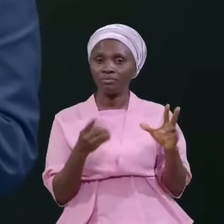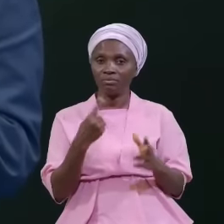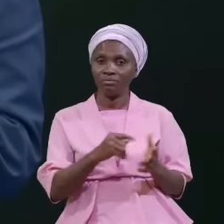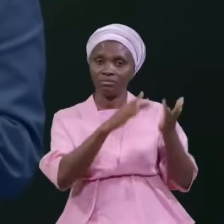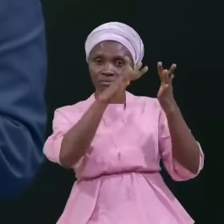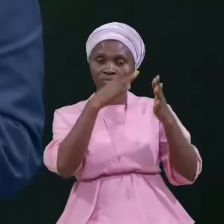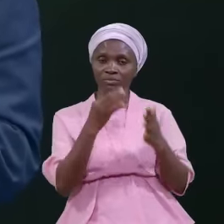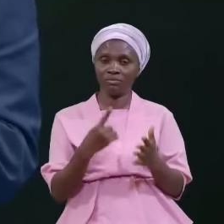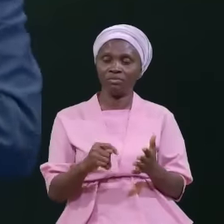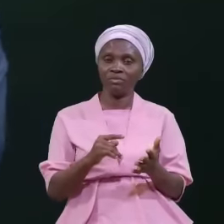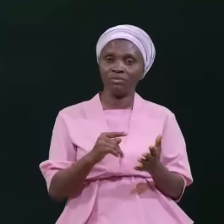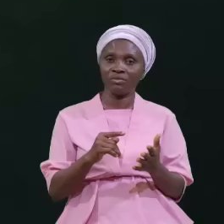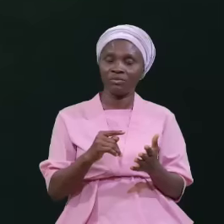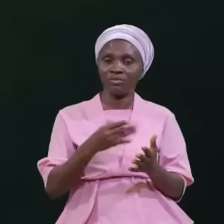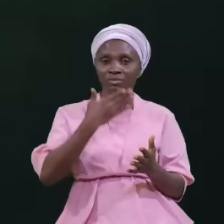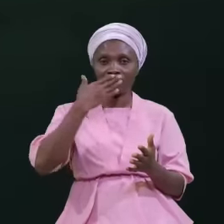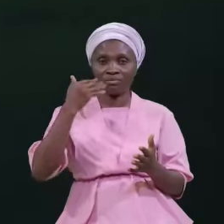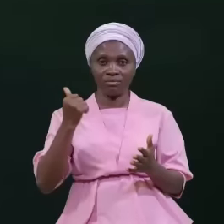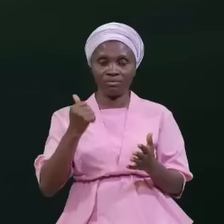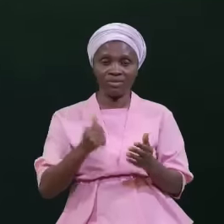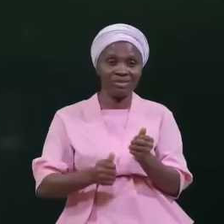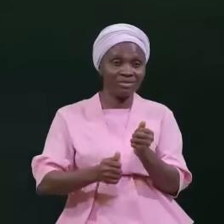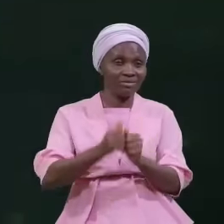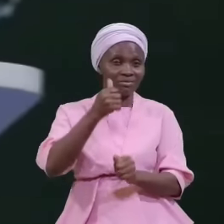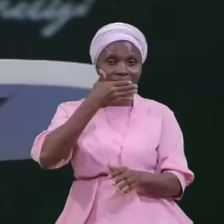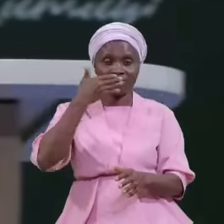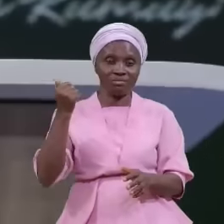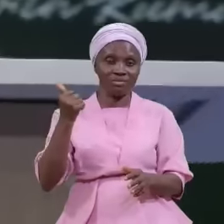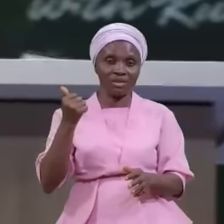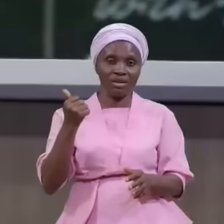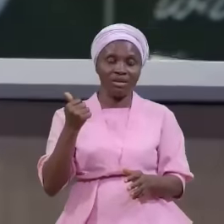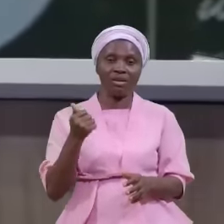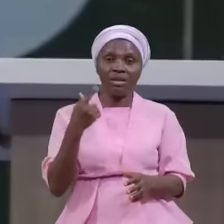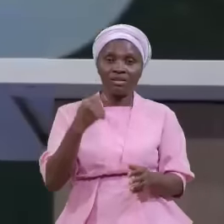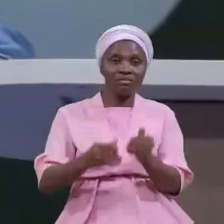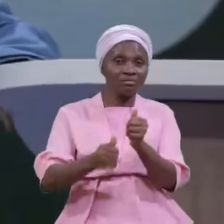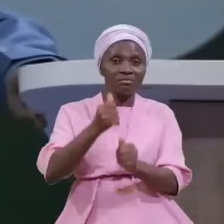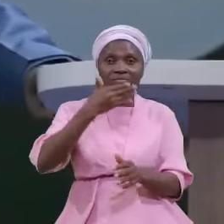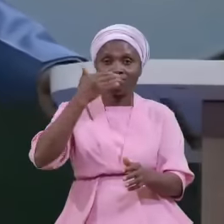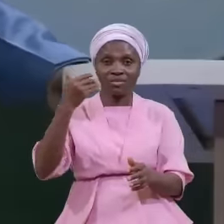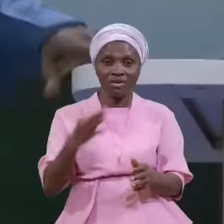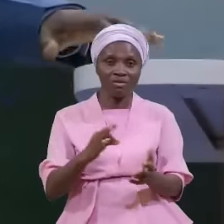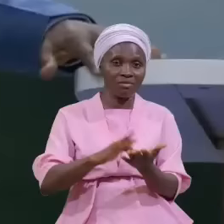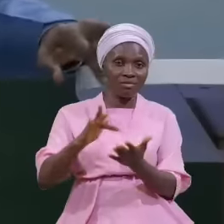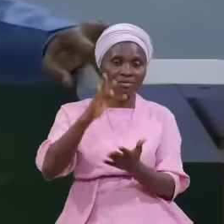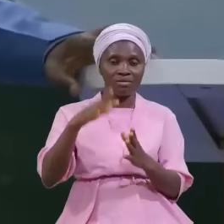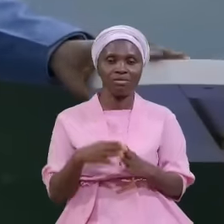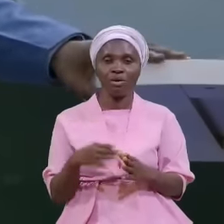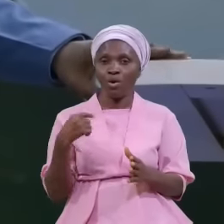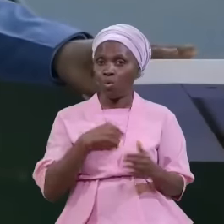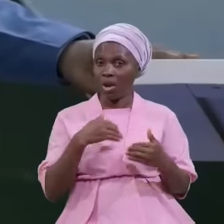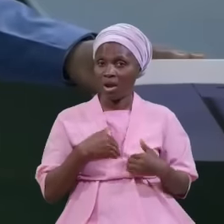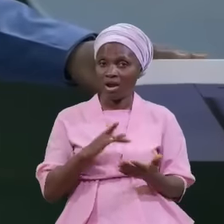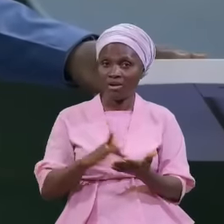of glory. Expectation of greatest, the greatest of glory. And we have glory here, we have glory